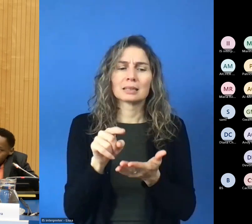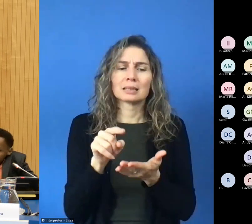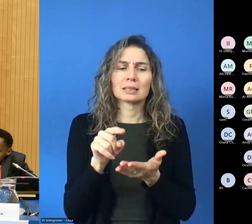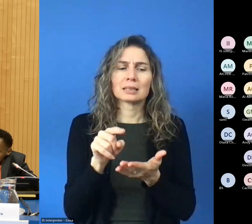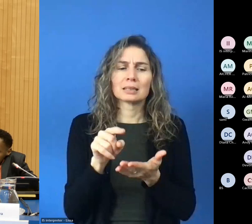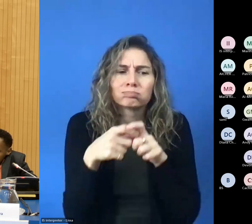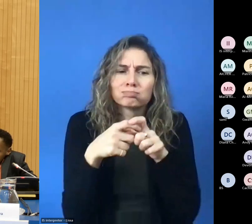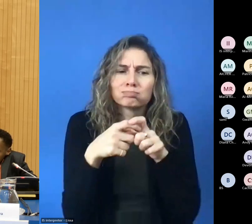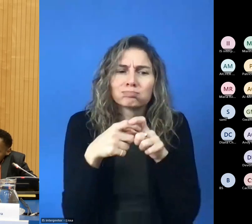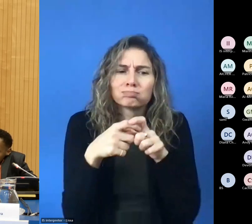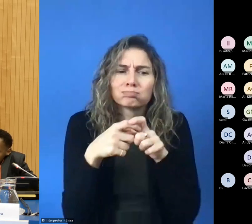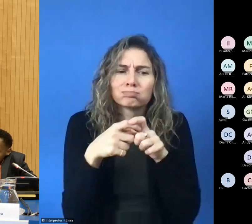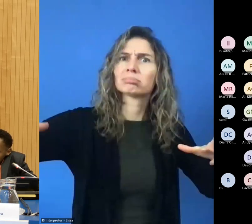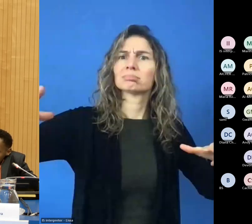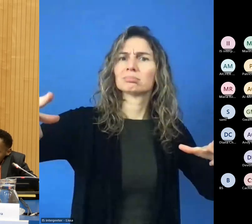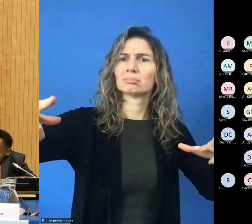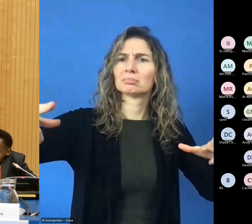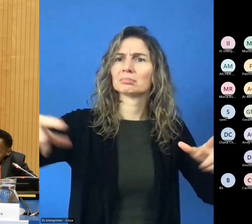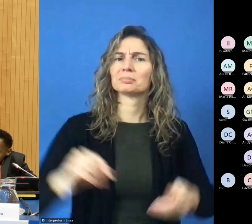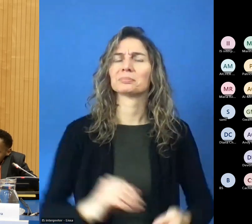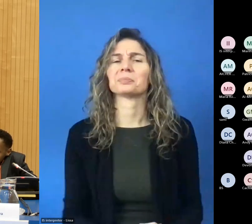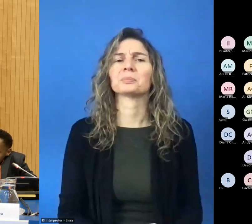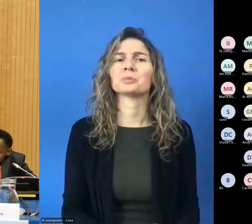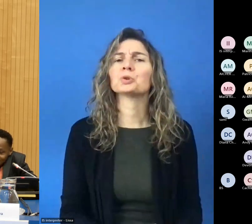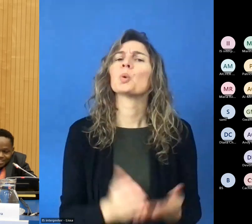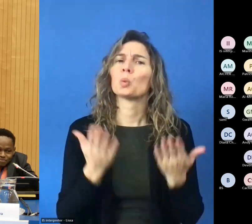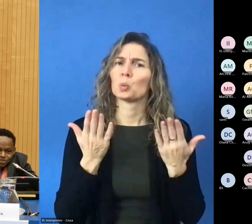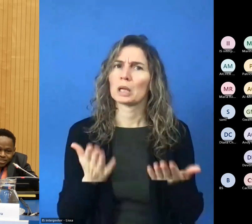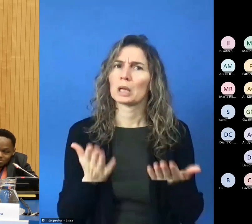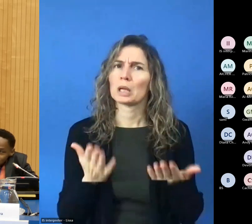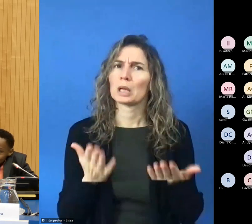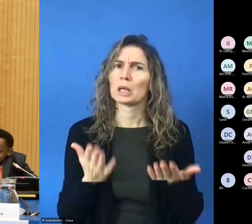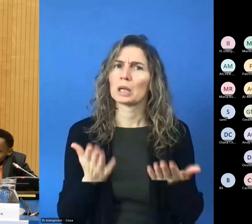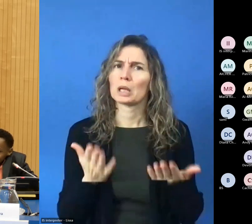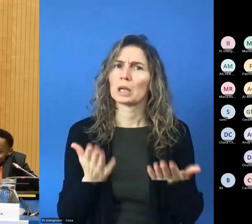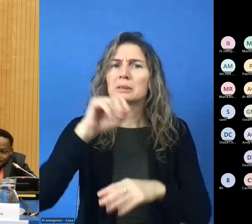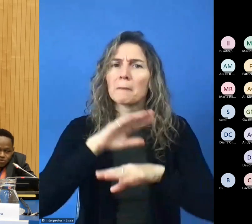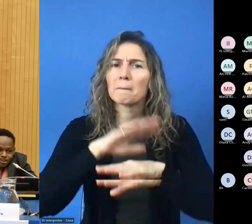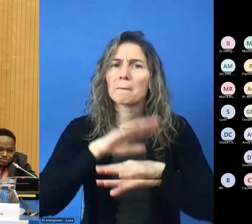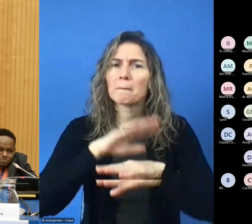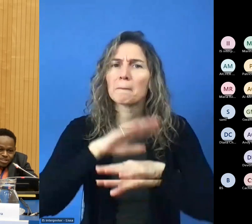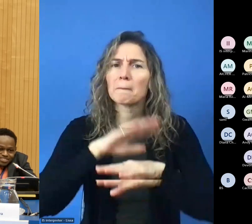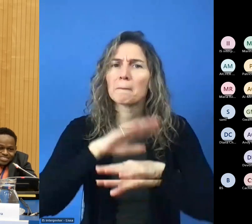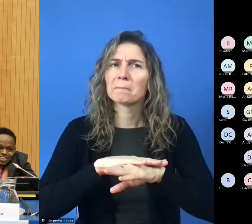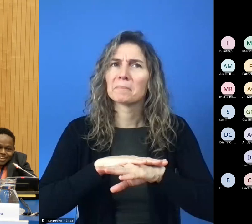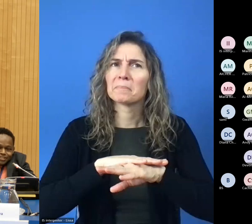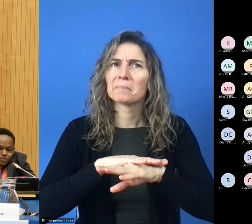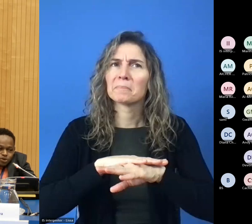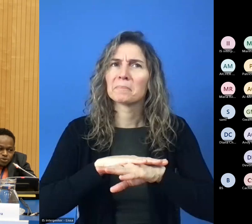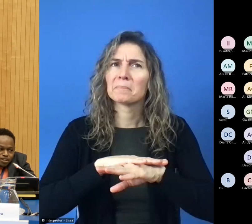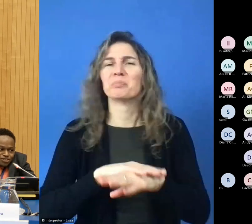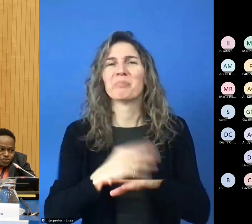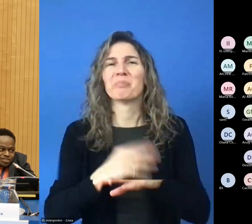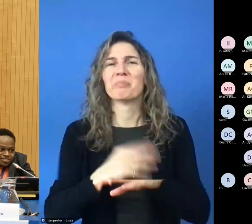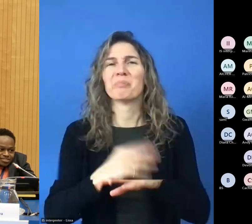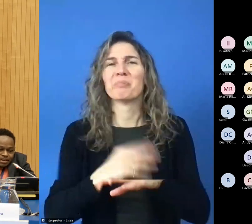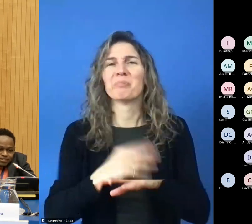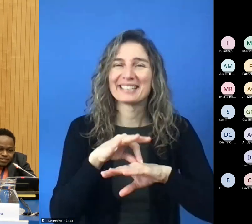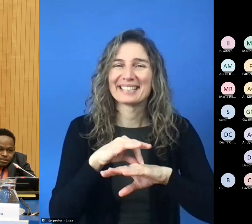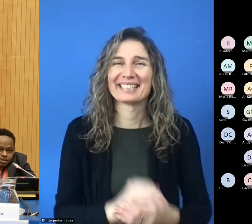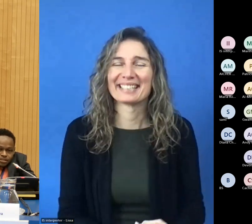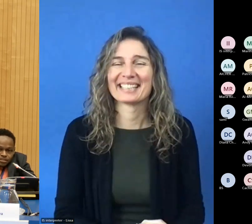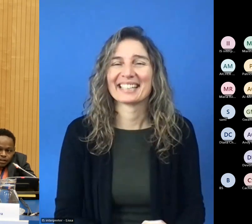do have a little bit of time. I'm looking at my, we have 3 minutes. So what I'm going to do with